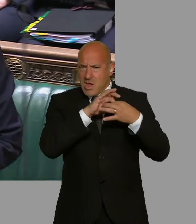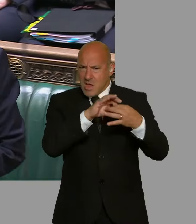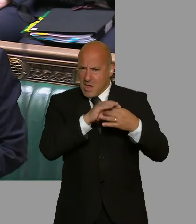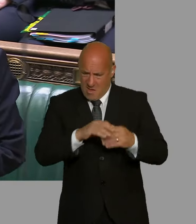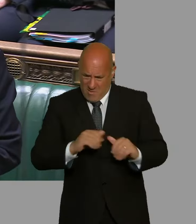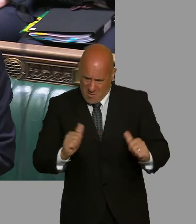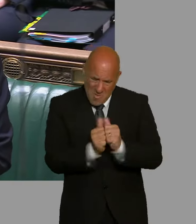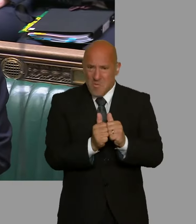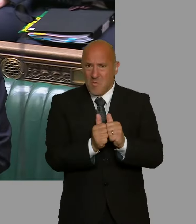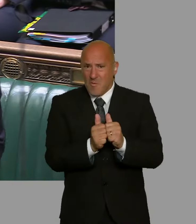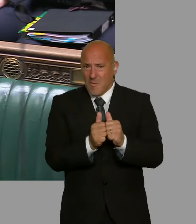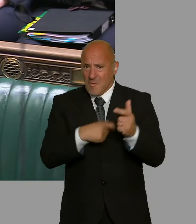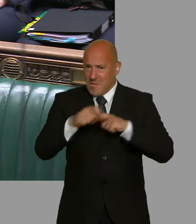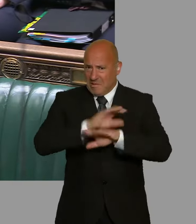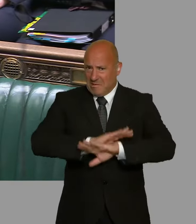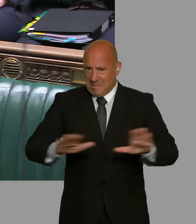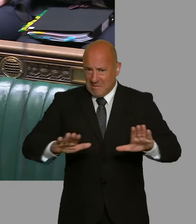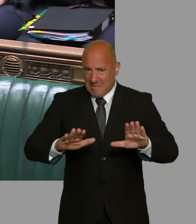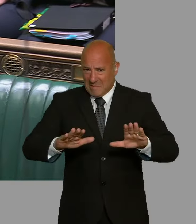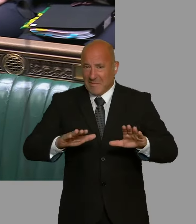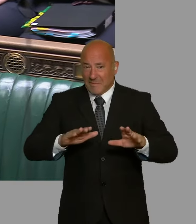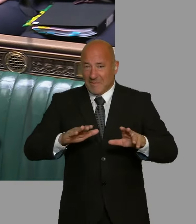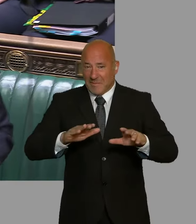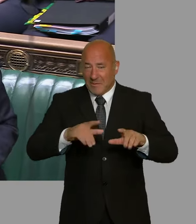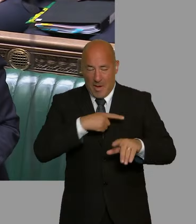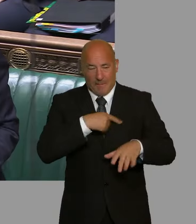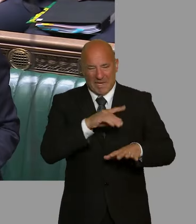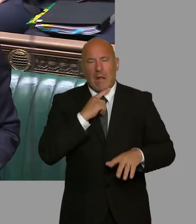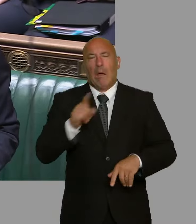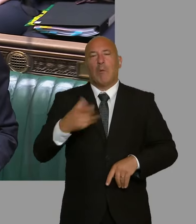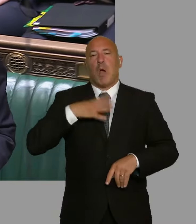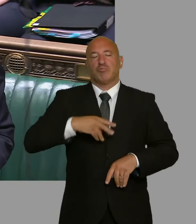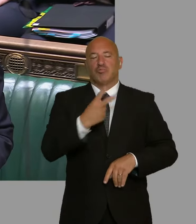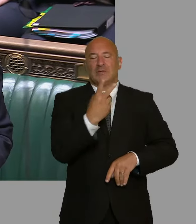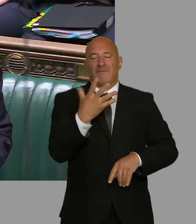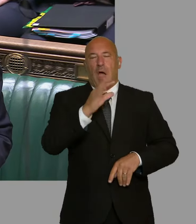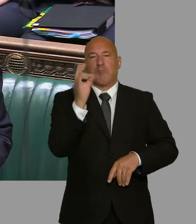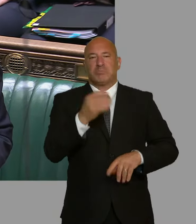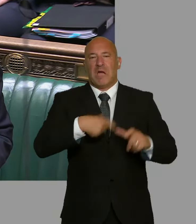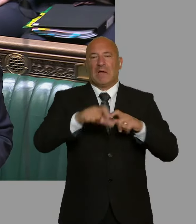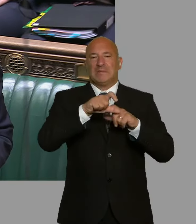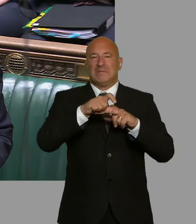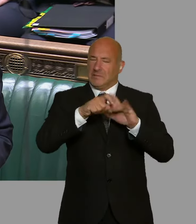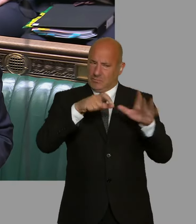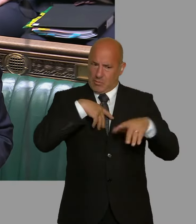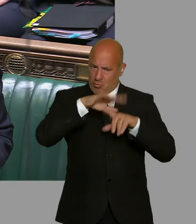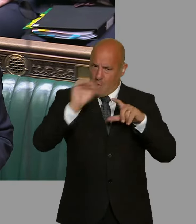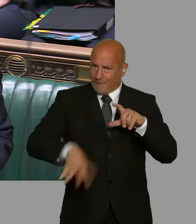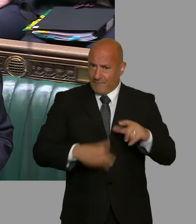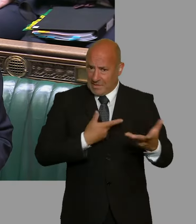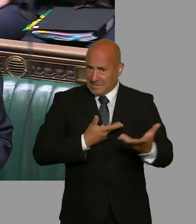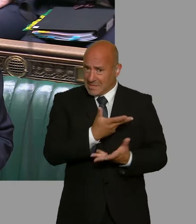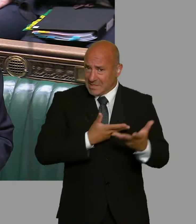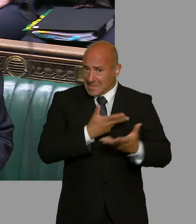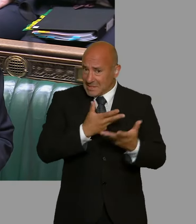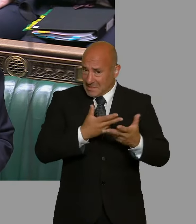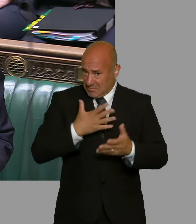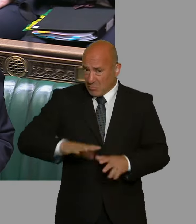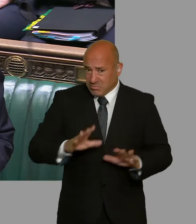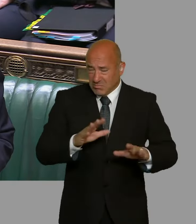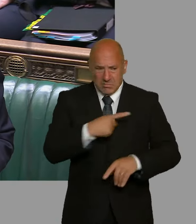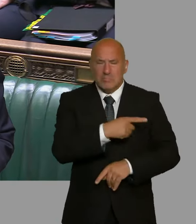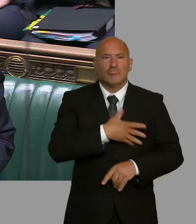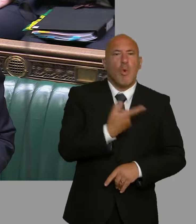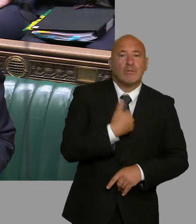That is crucial for British jobs. We fought tooth and nail for our steel industry, saving jobs at